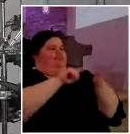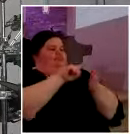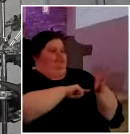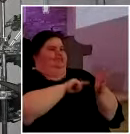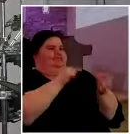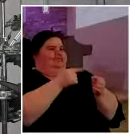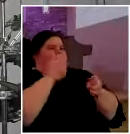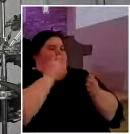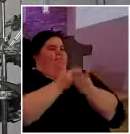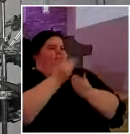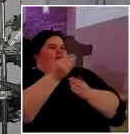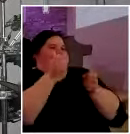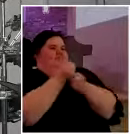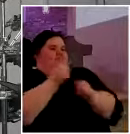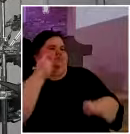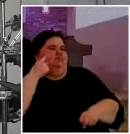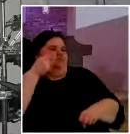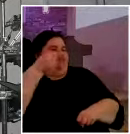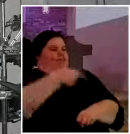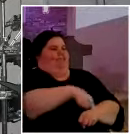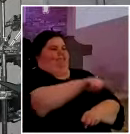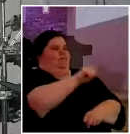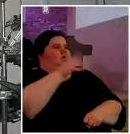love is unconditional.